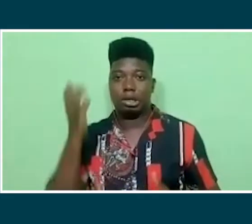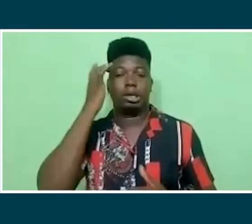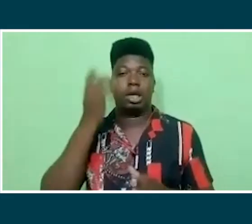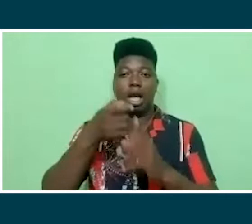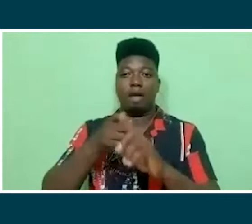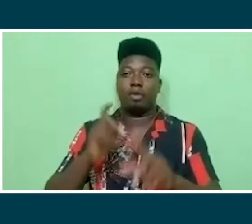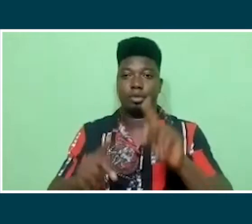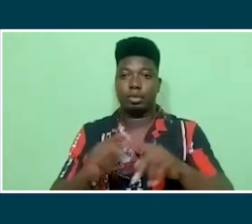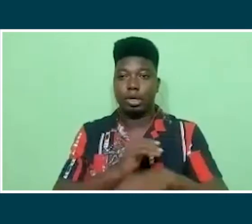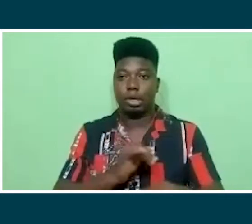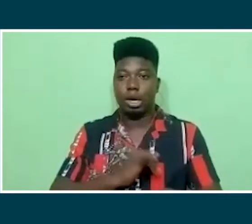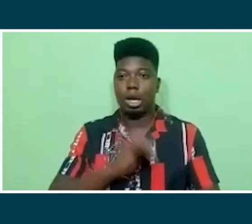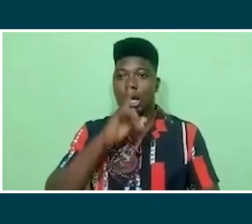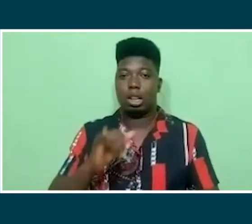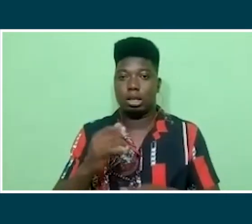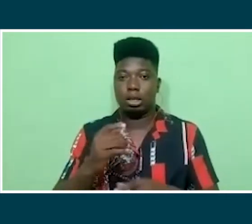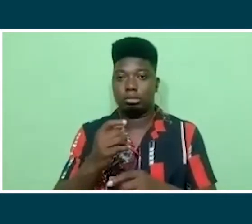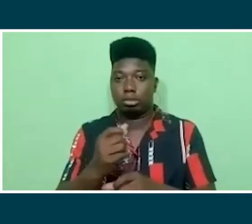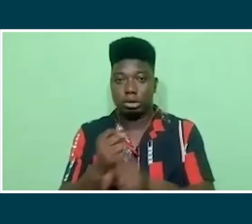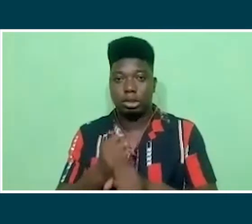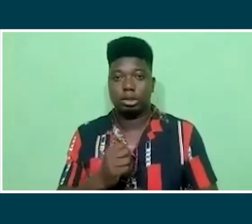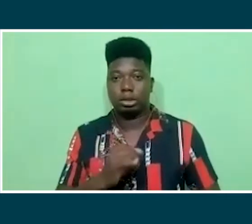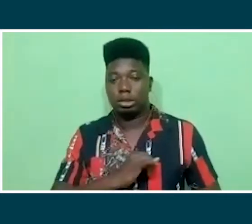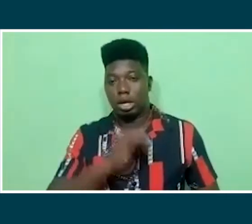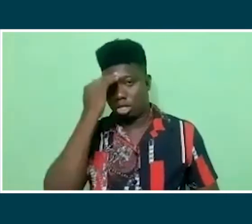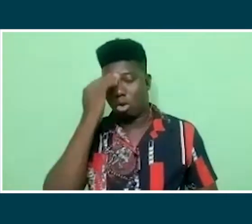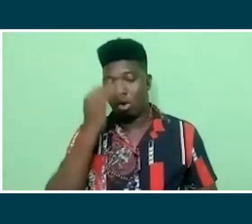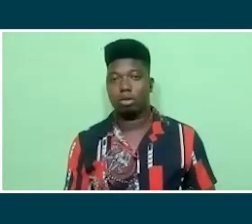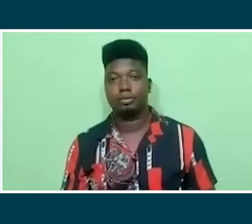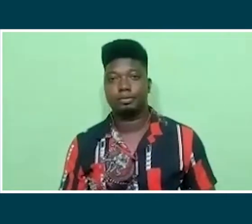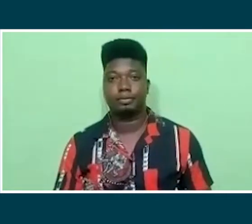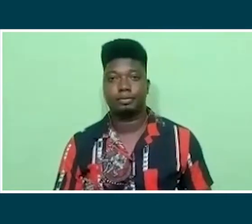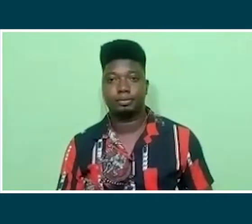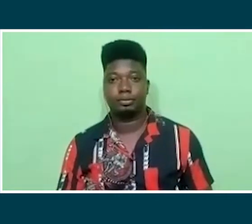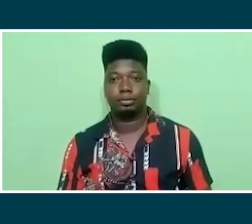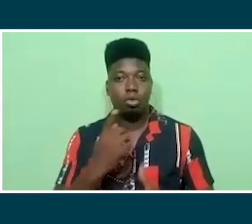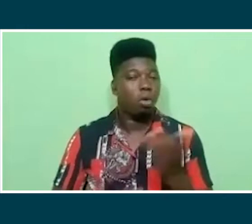I was just not to ever act like a woman. What were your lessons?